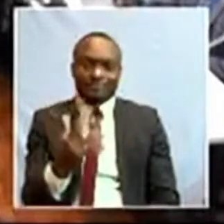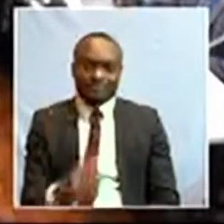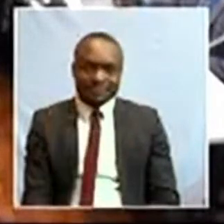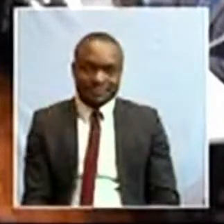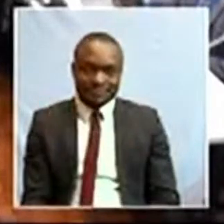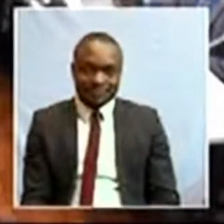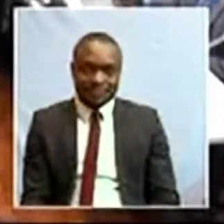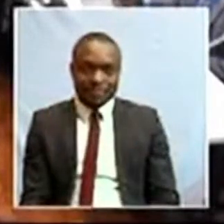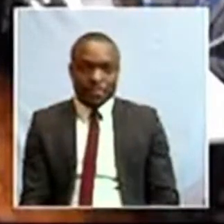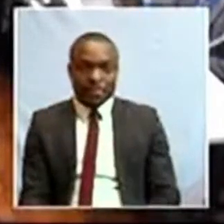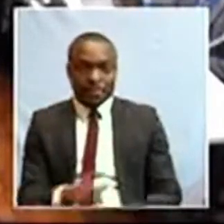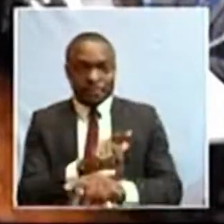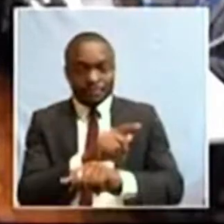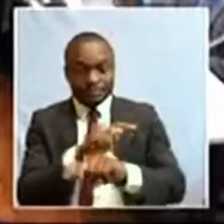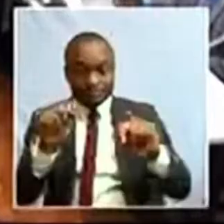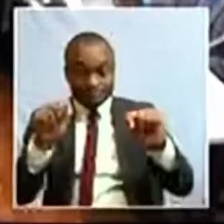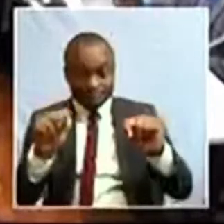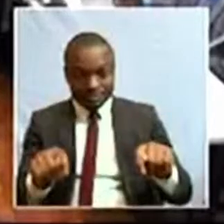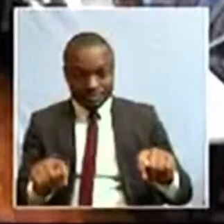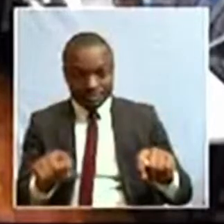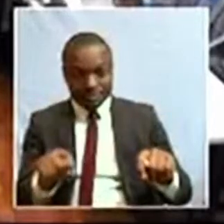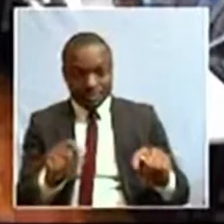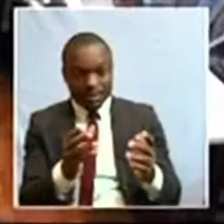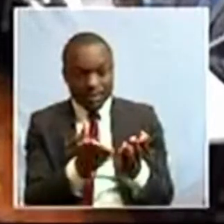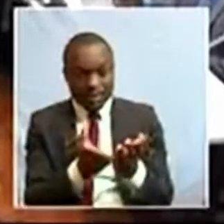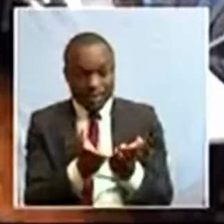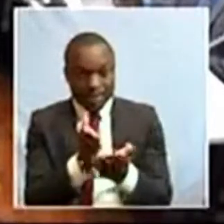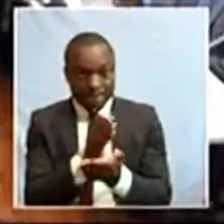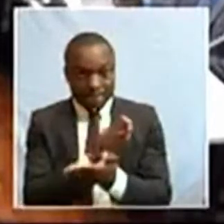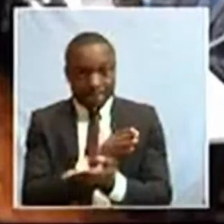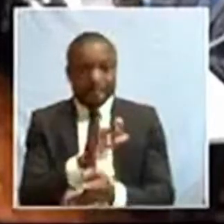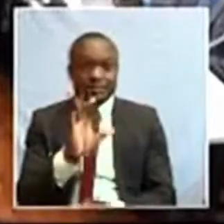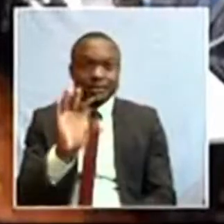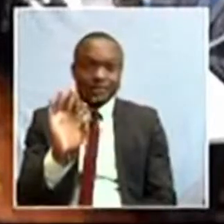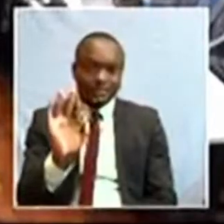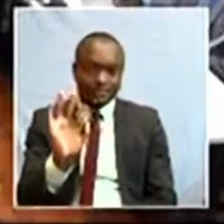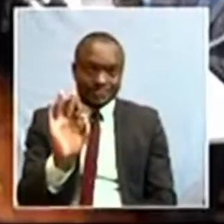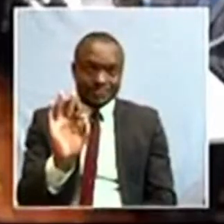On the table provided on page 9,